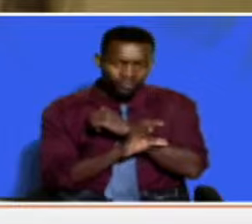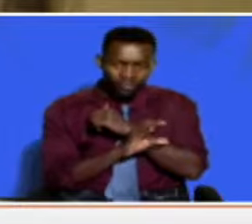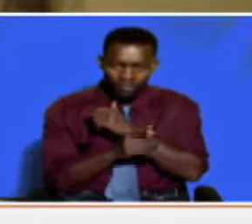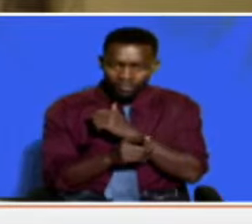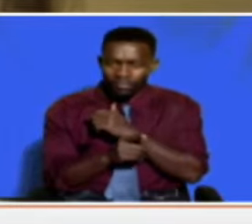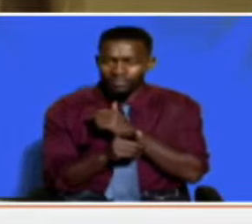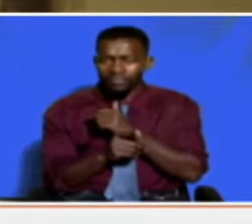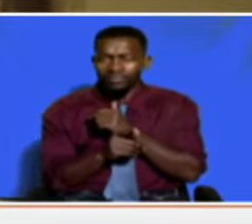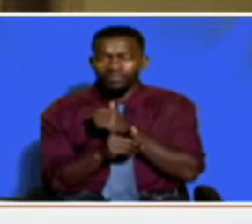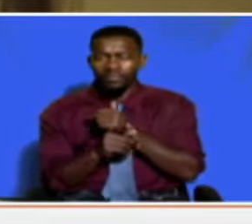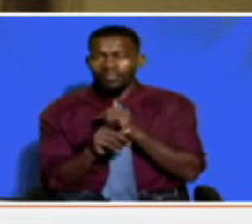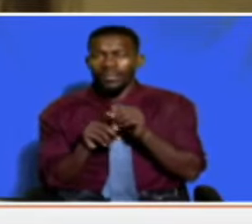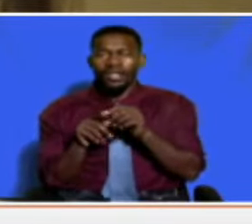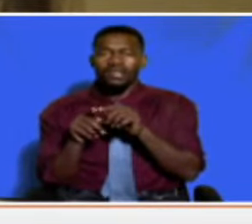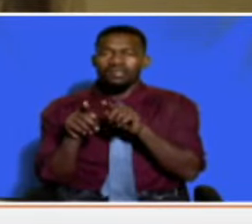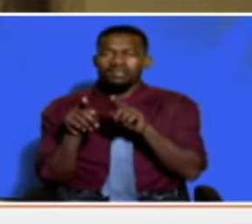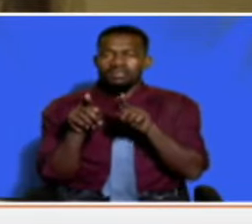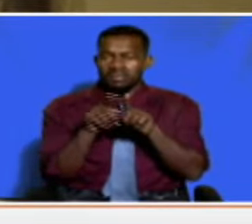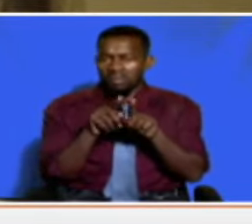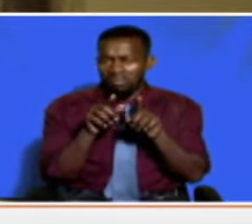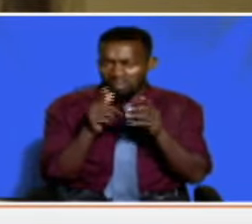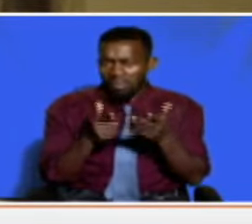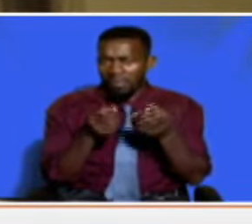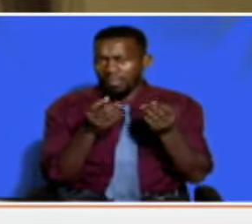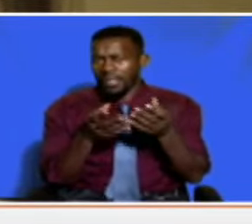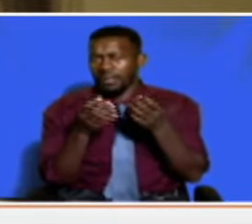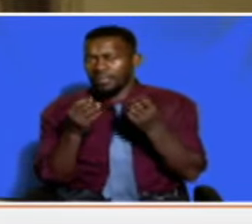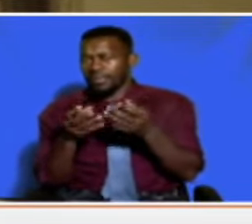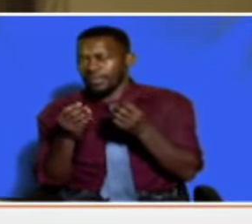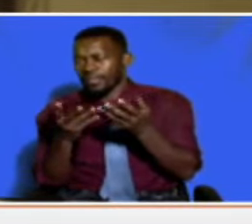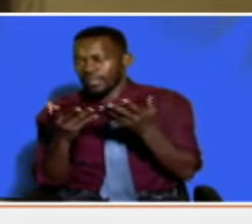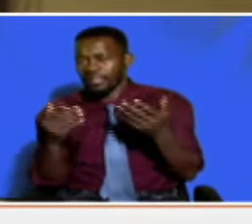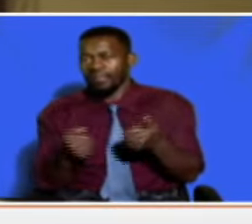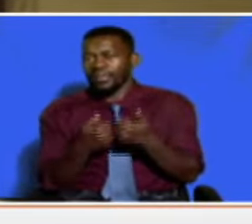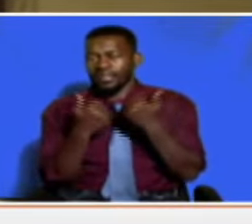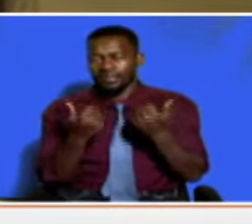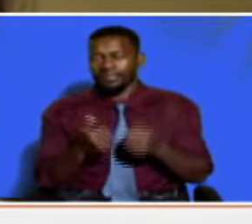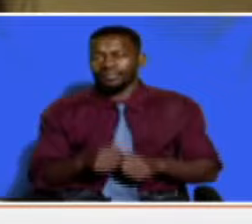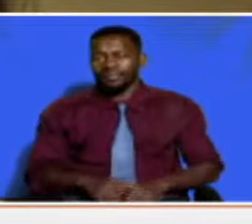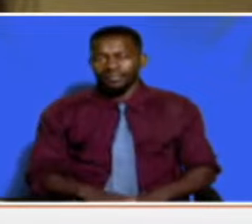the great immigration, so things are looking up.